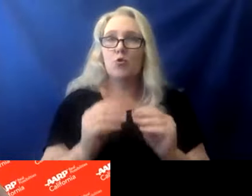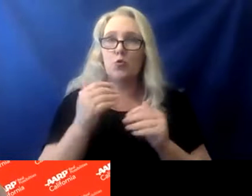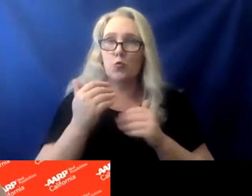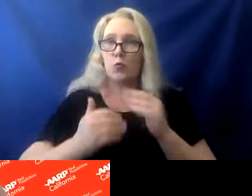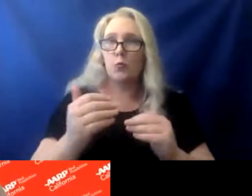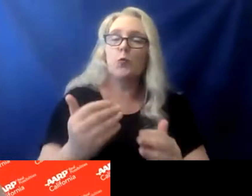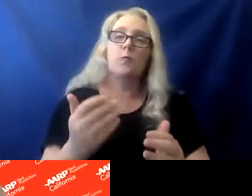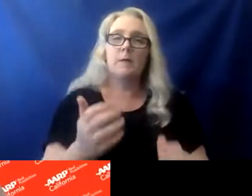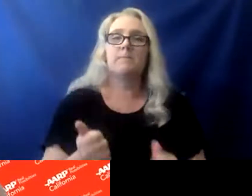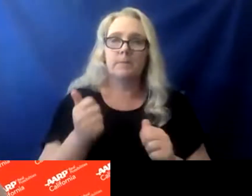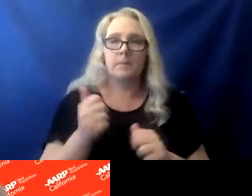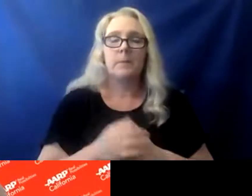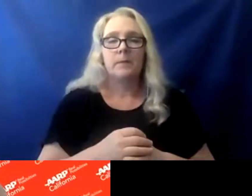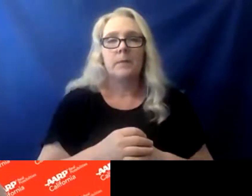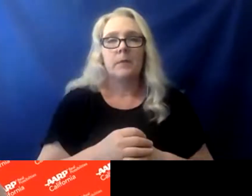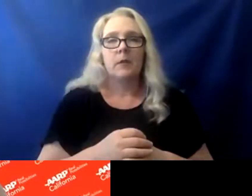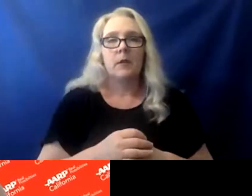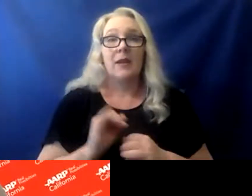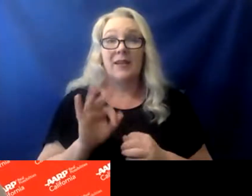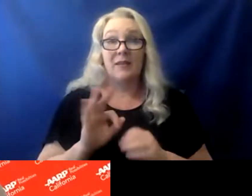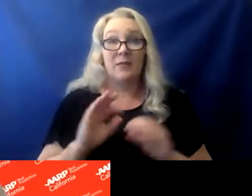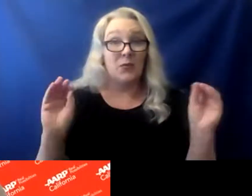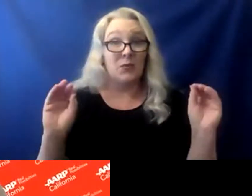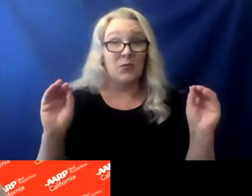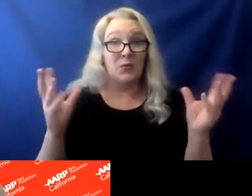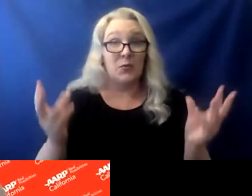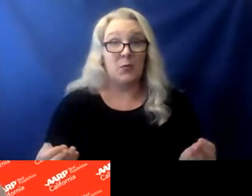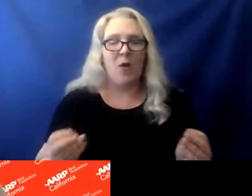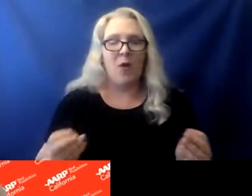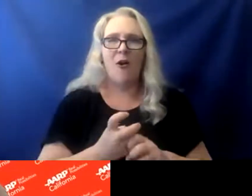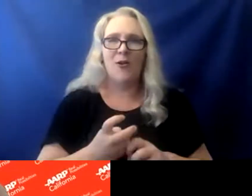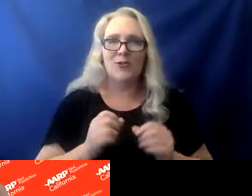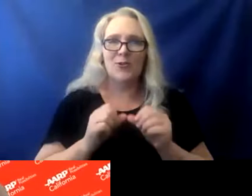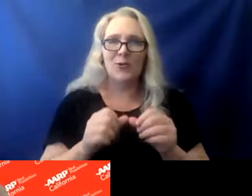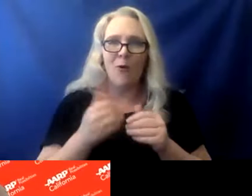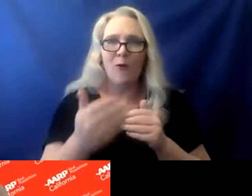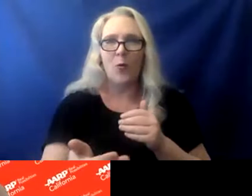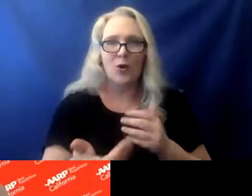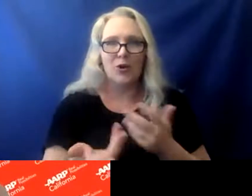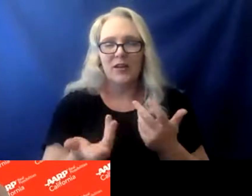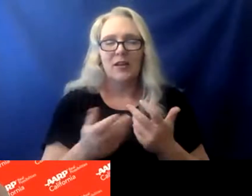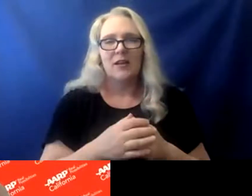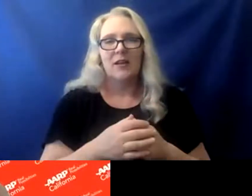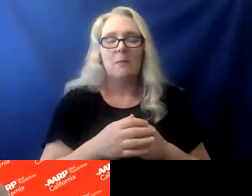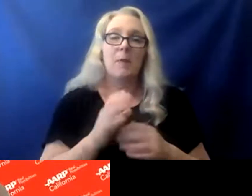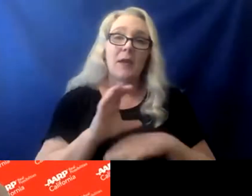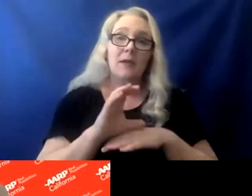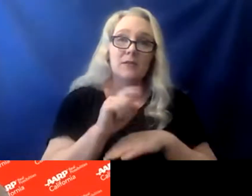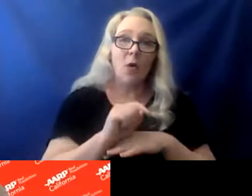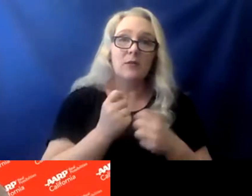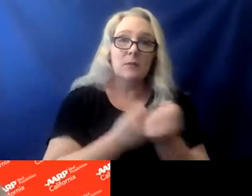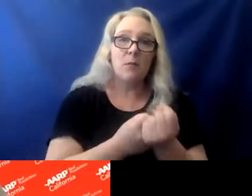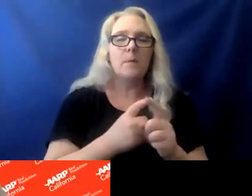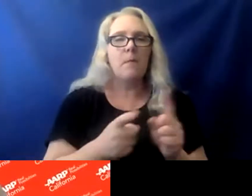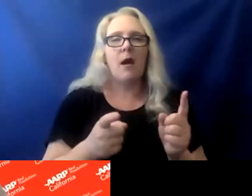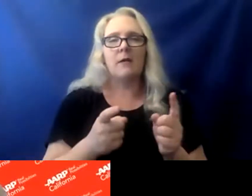sometimes, and if we have neither, it's really hard to move forward, short of a consultant support, but even then it can